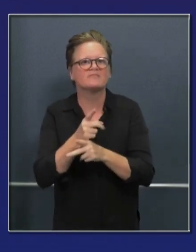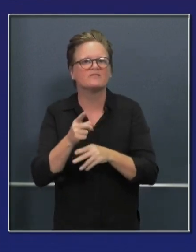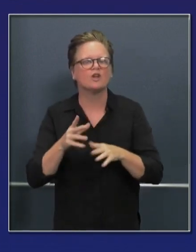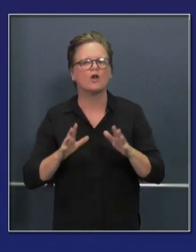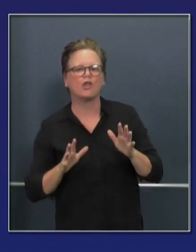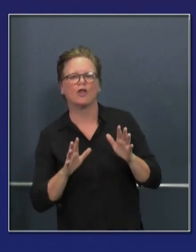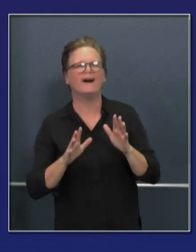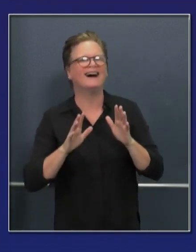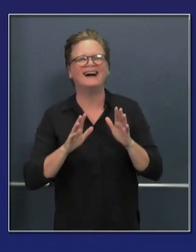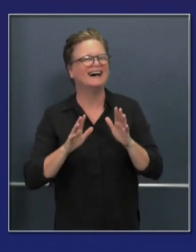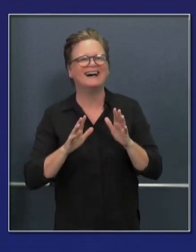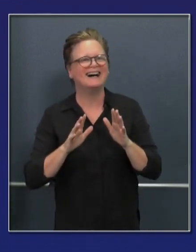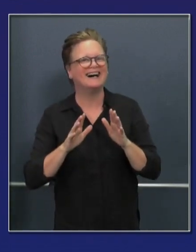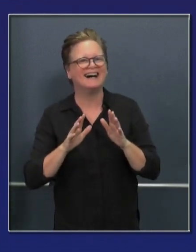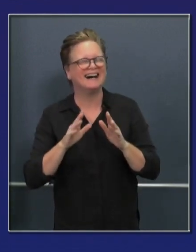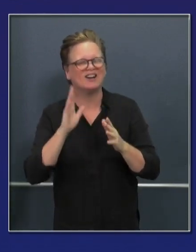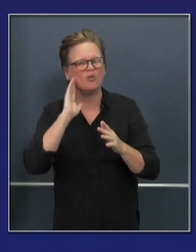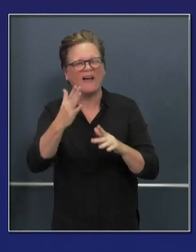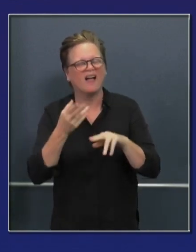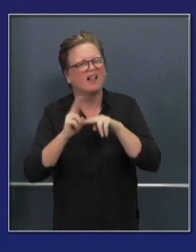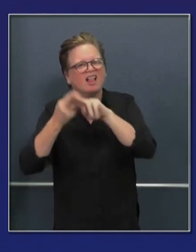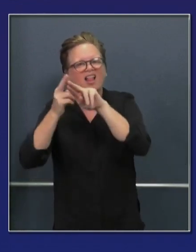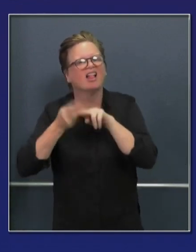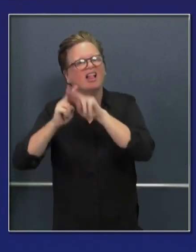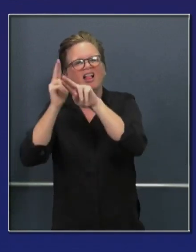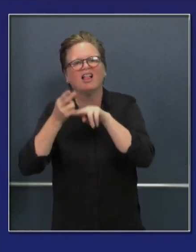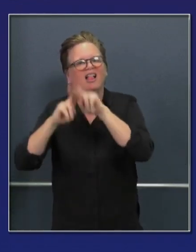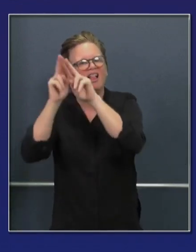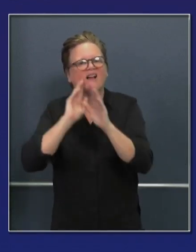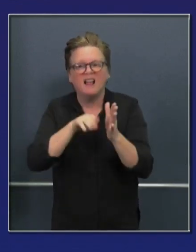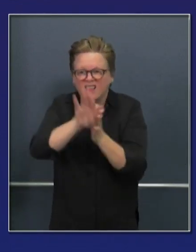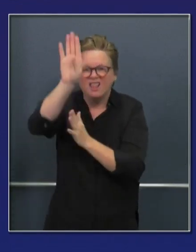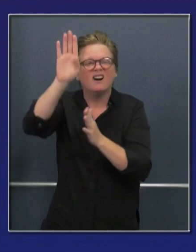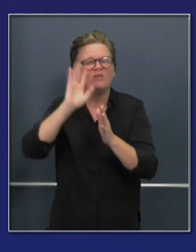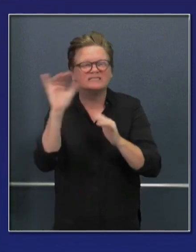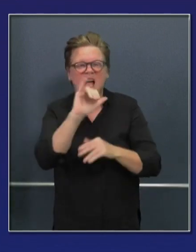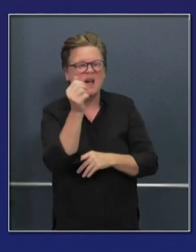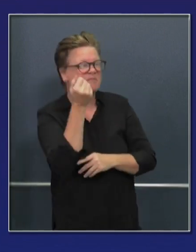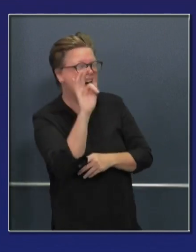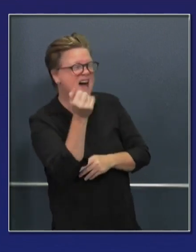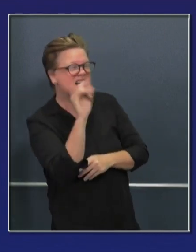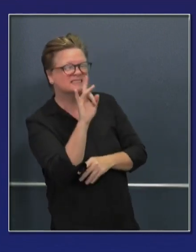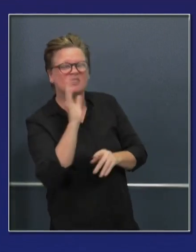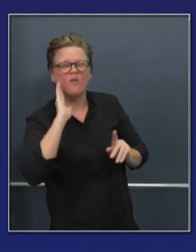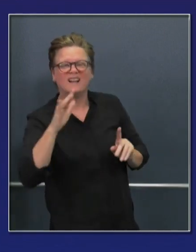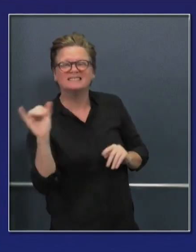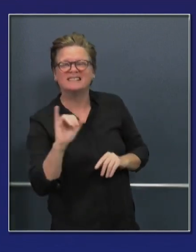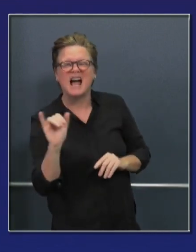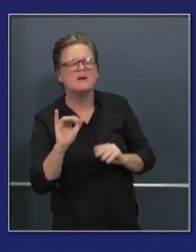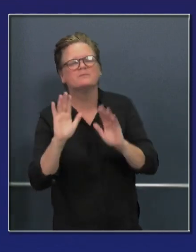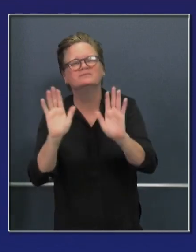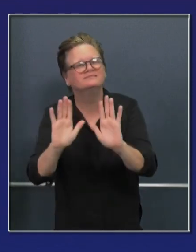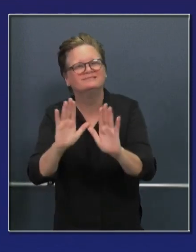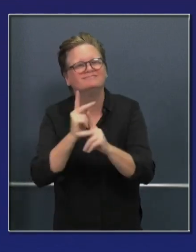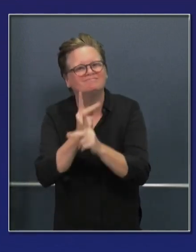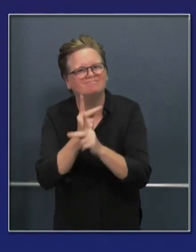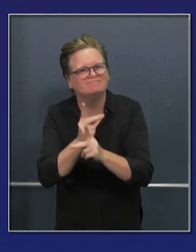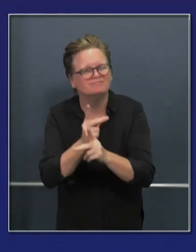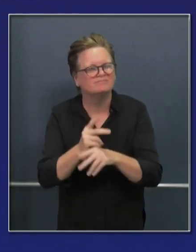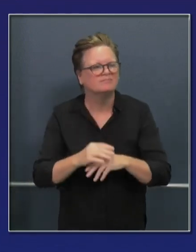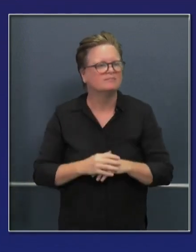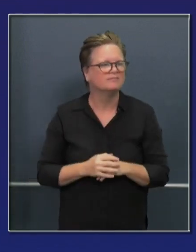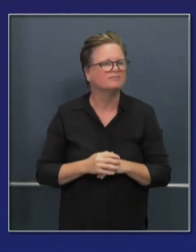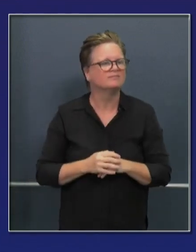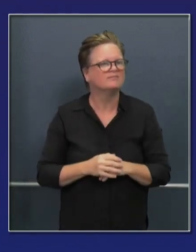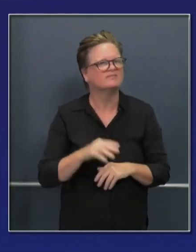again. The future is not just something to experience. It's not just in front of you. It's inside of you. It's our decisions that determine our fate and